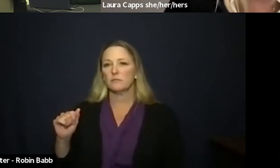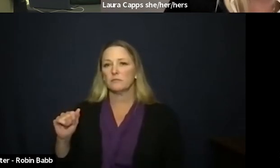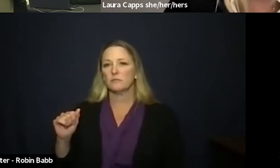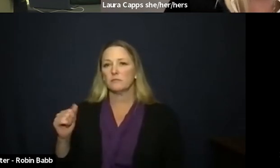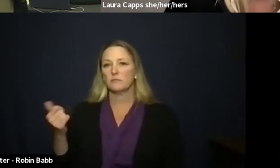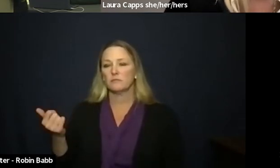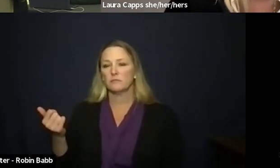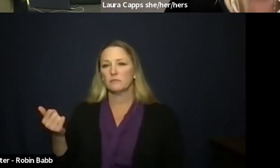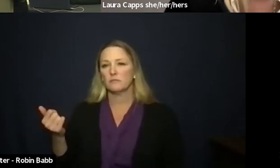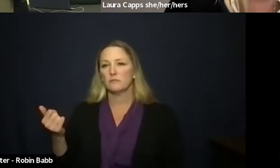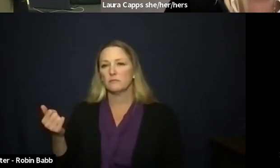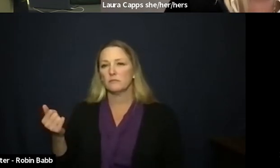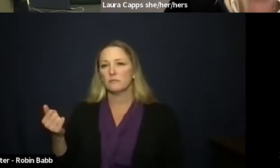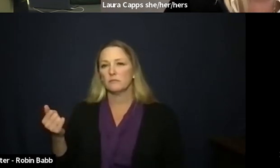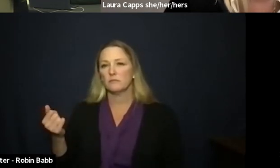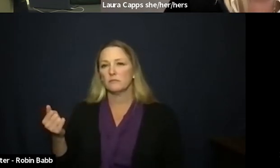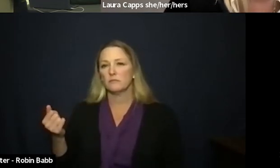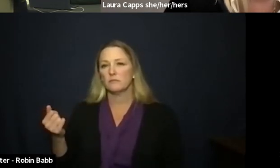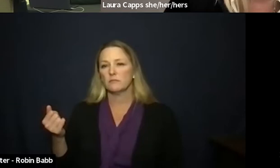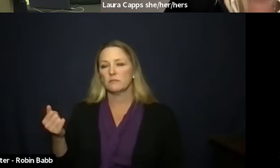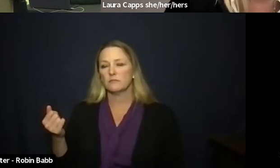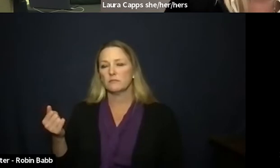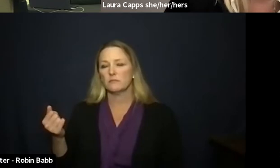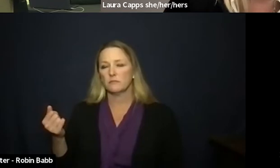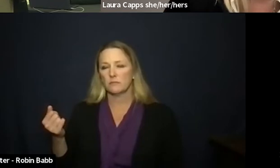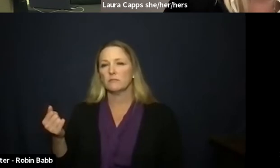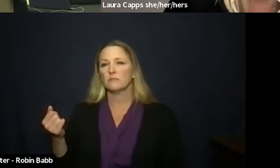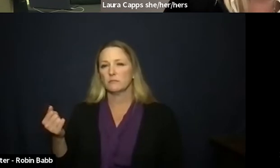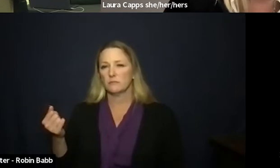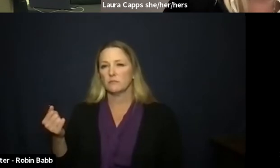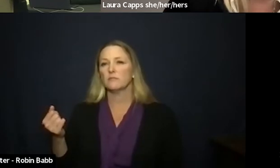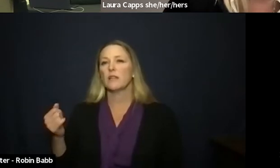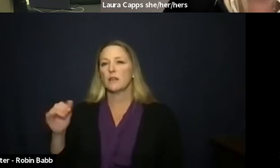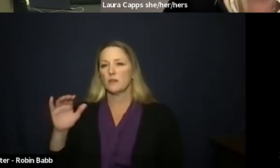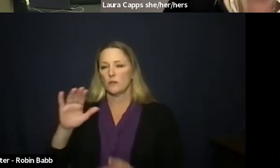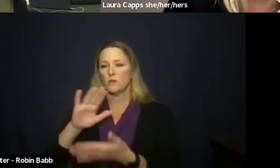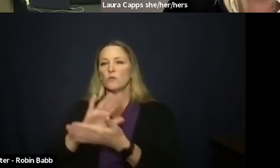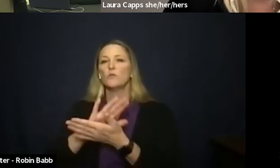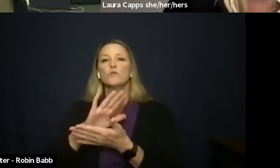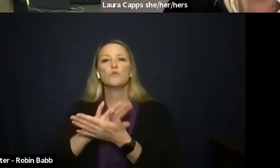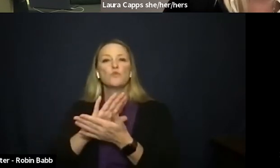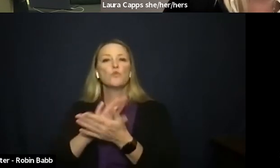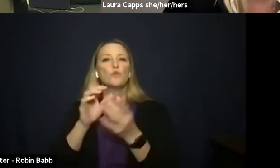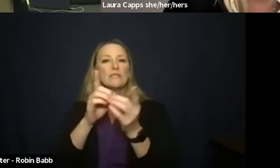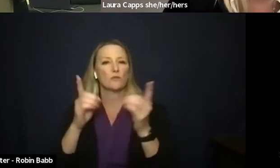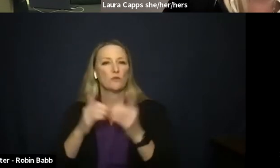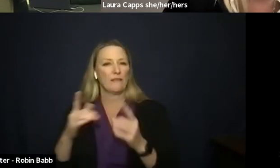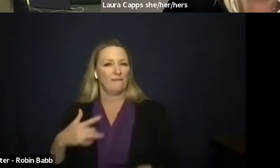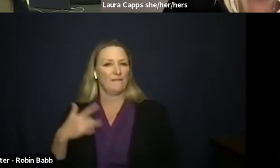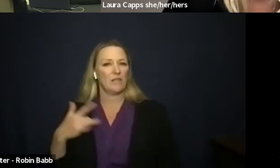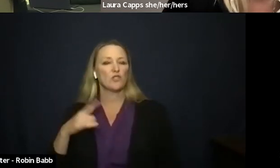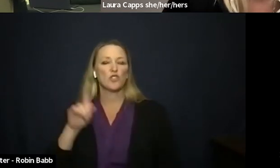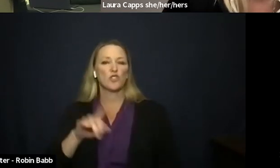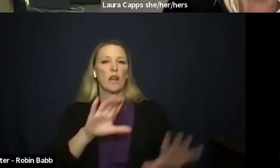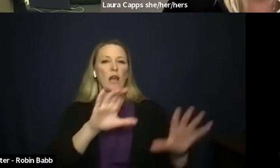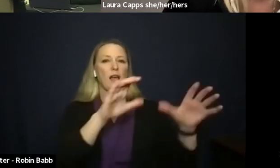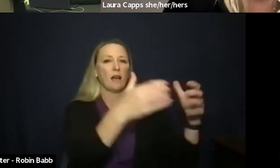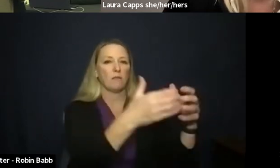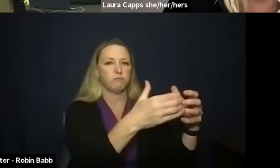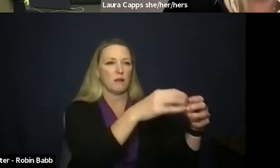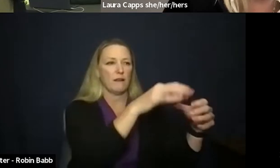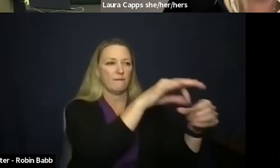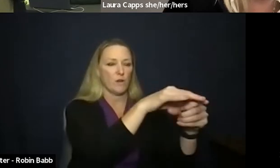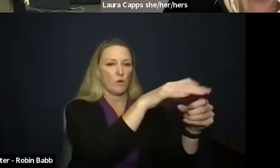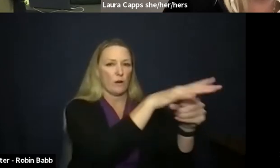be broken into trustee areas not to mention the number of attorneys